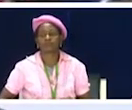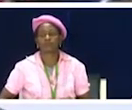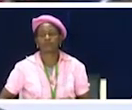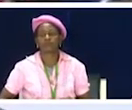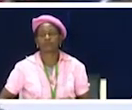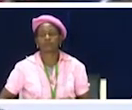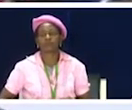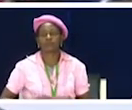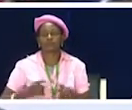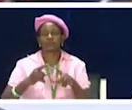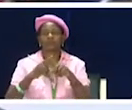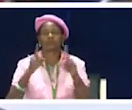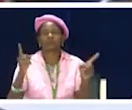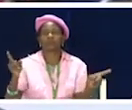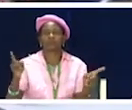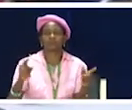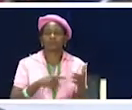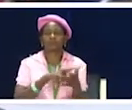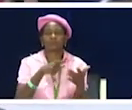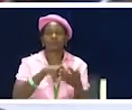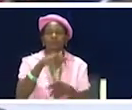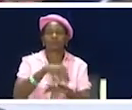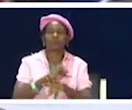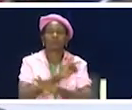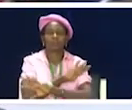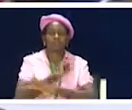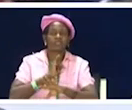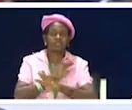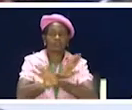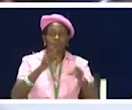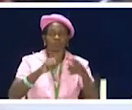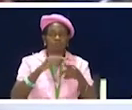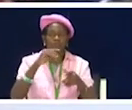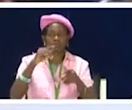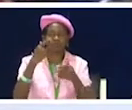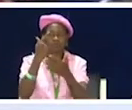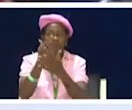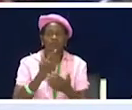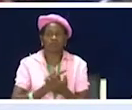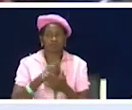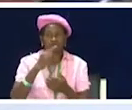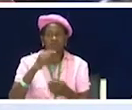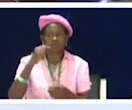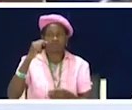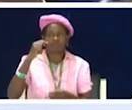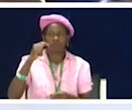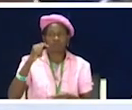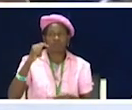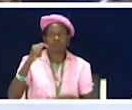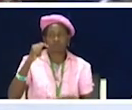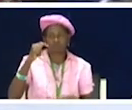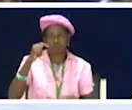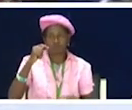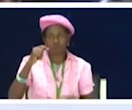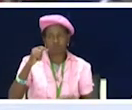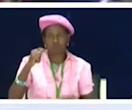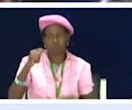But tonight I don't want to discuss theology. I want to talk about